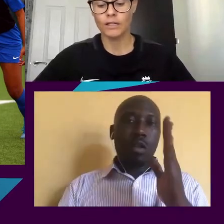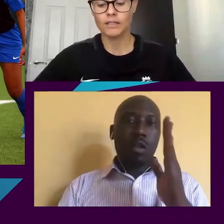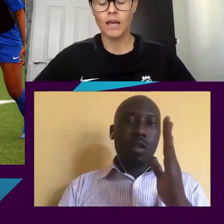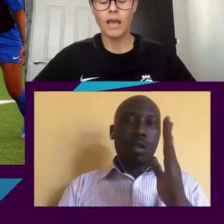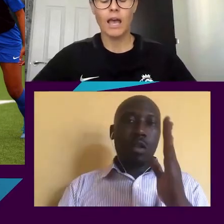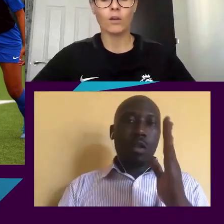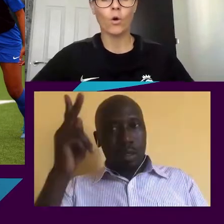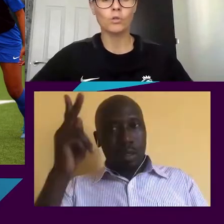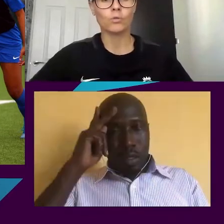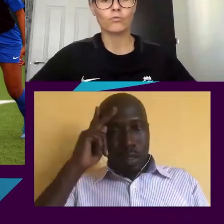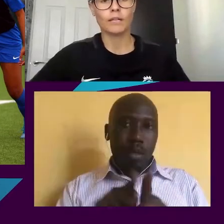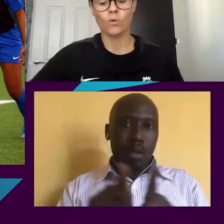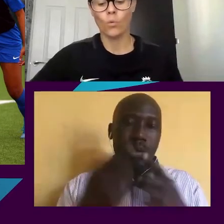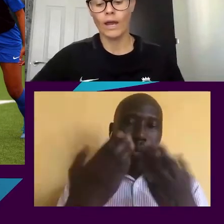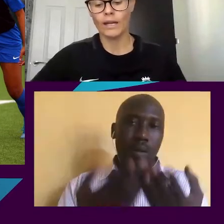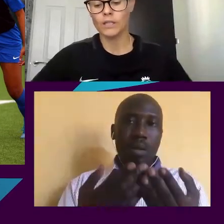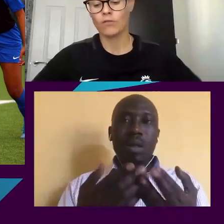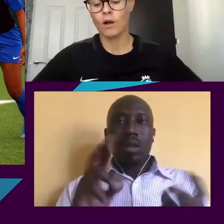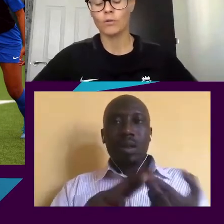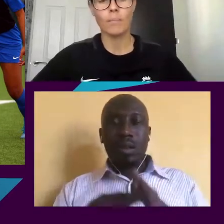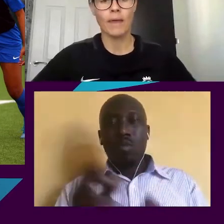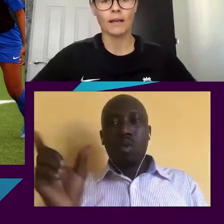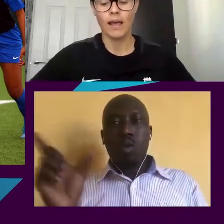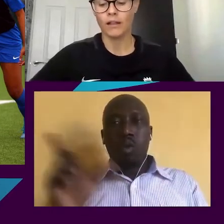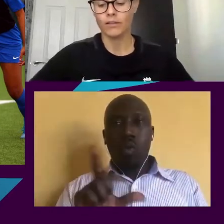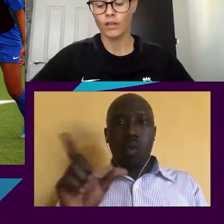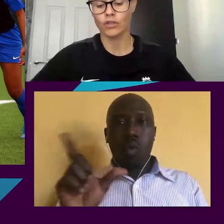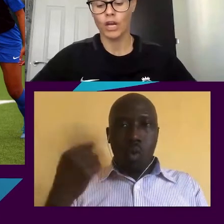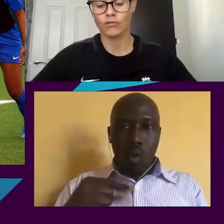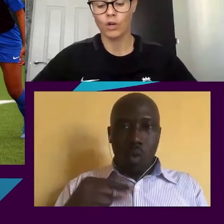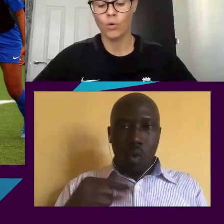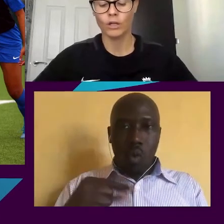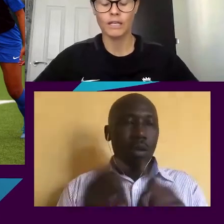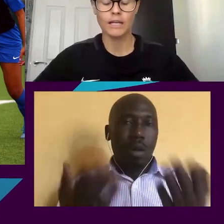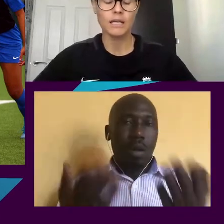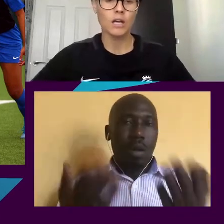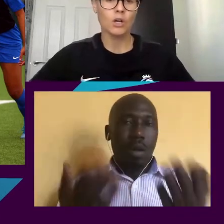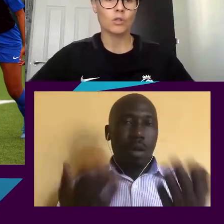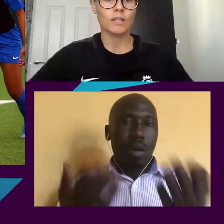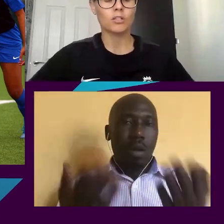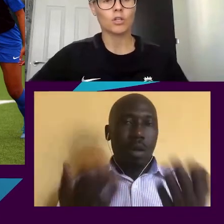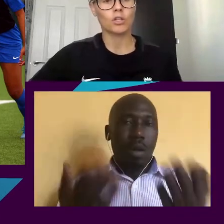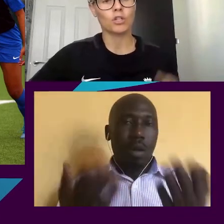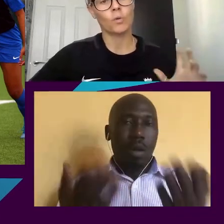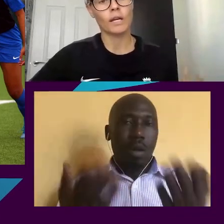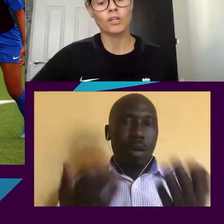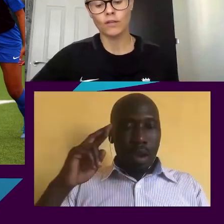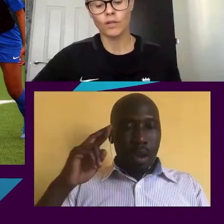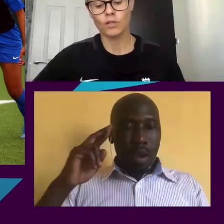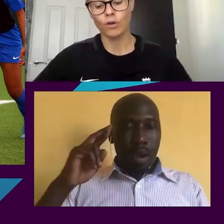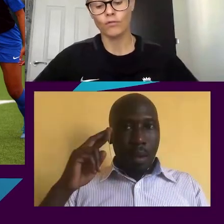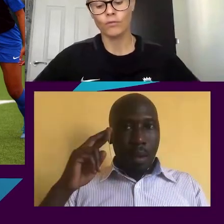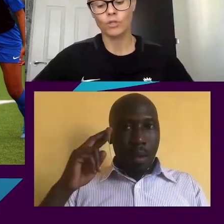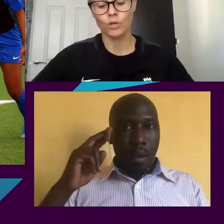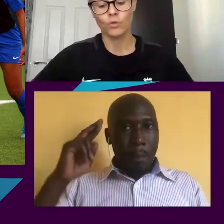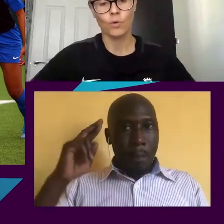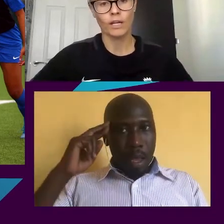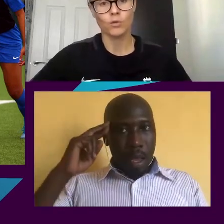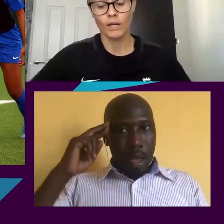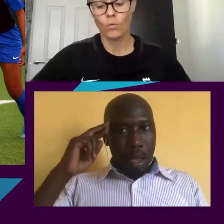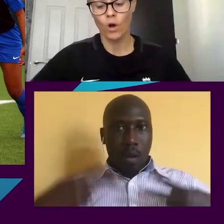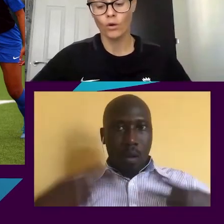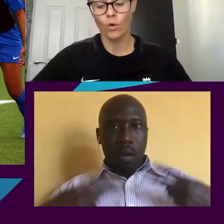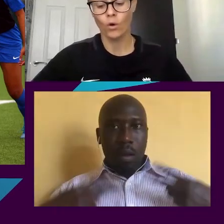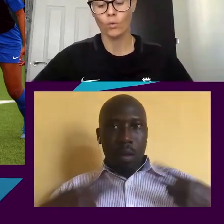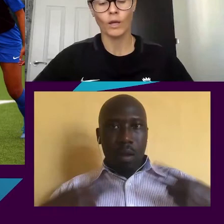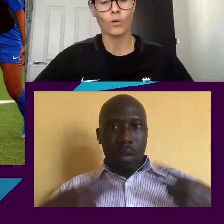leadership qualities, and also raise awareness around mental health and gender equality. So this new initiative is running from